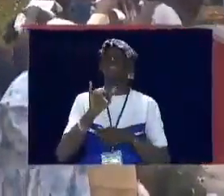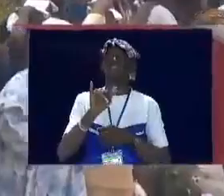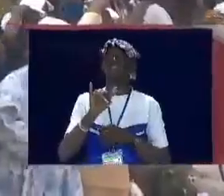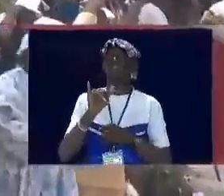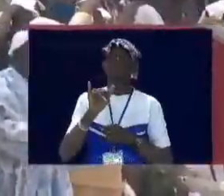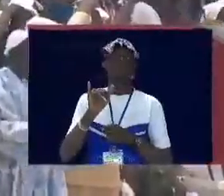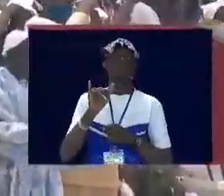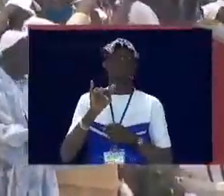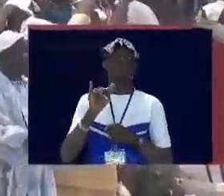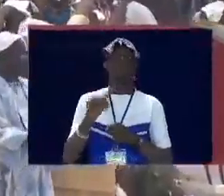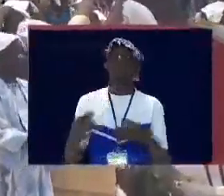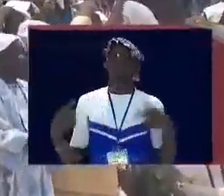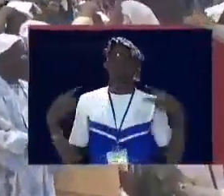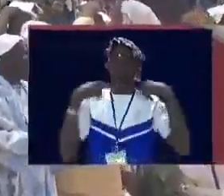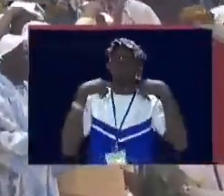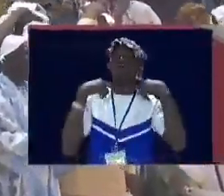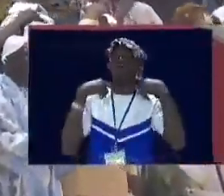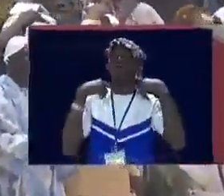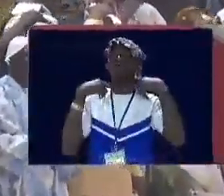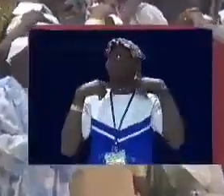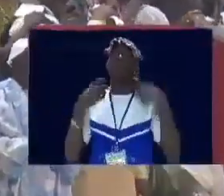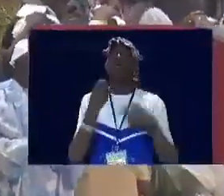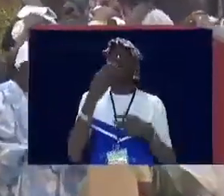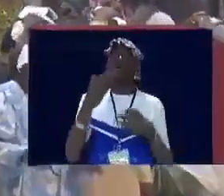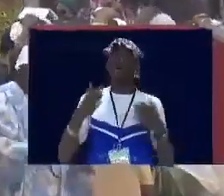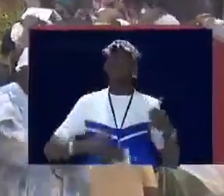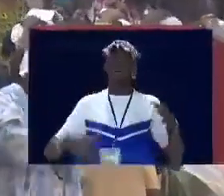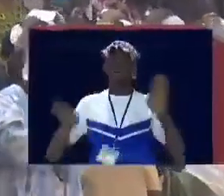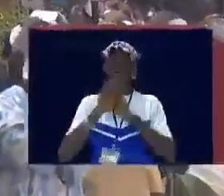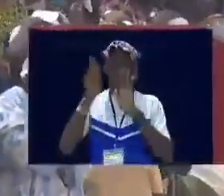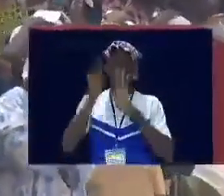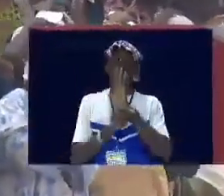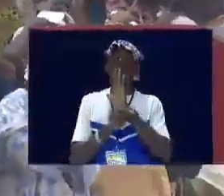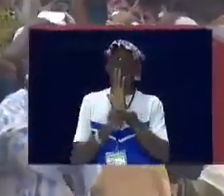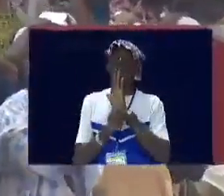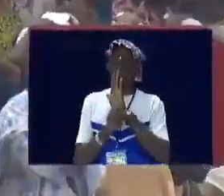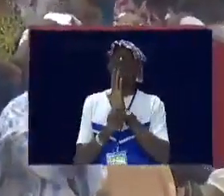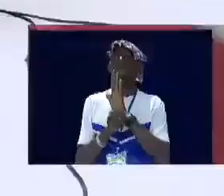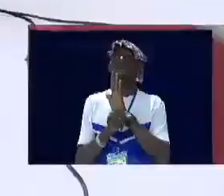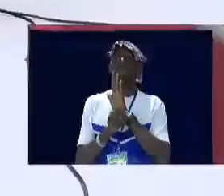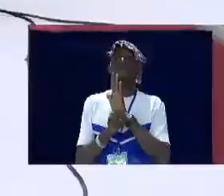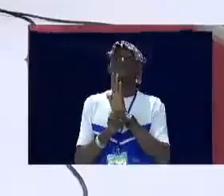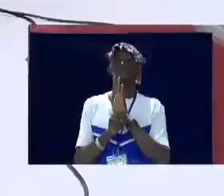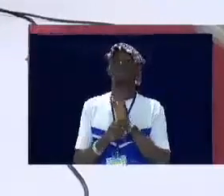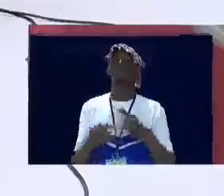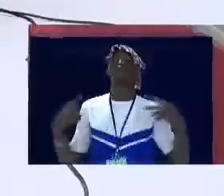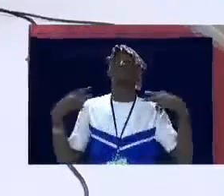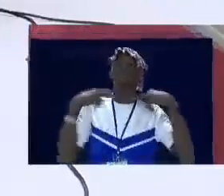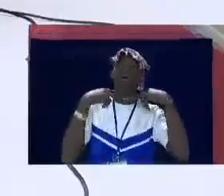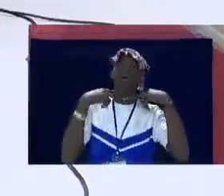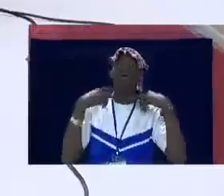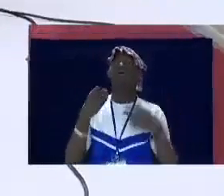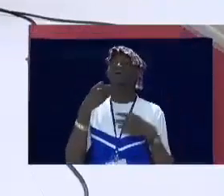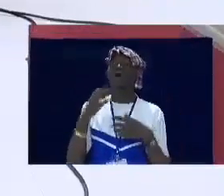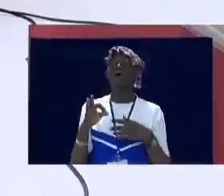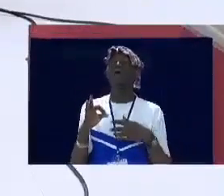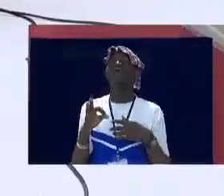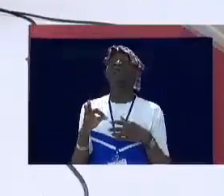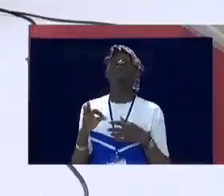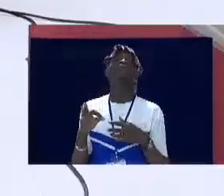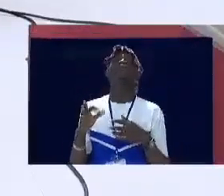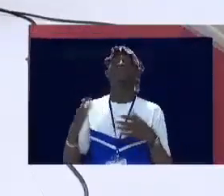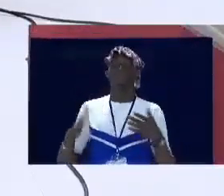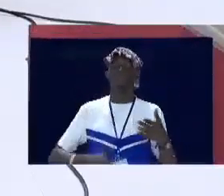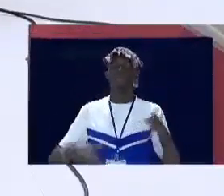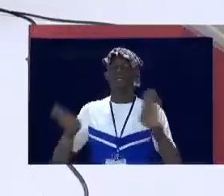gbese. Yokes of barrenness. Ajaga ti airomo bi. Yokes of reproach. Ati